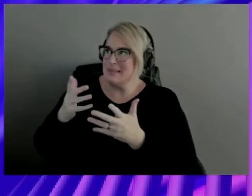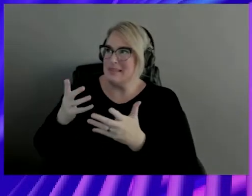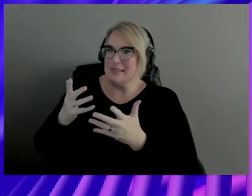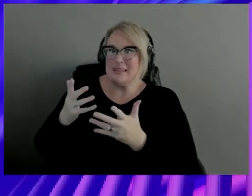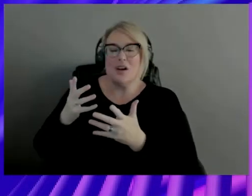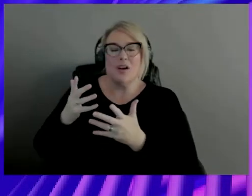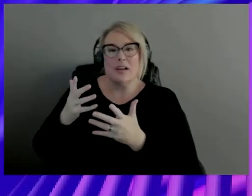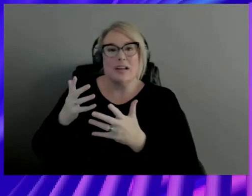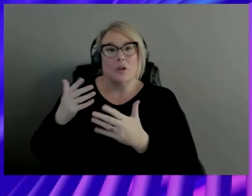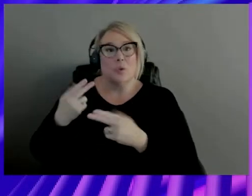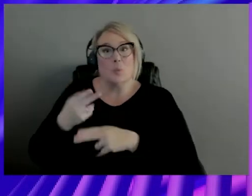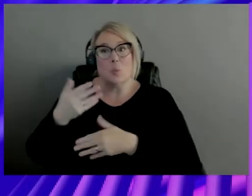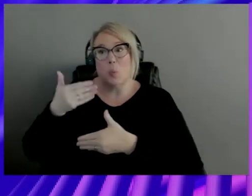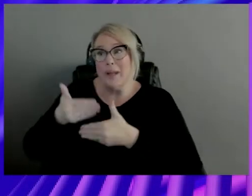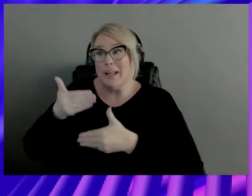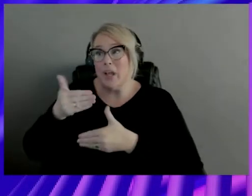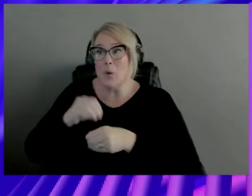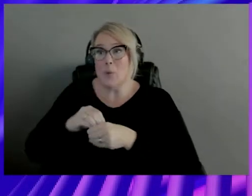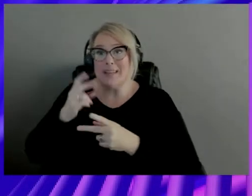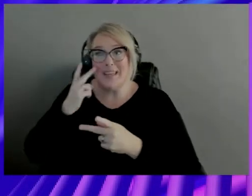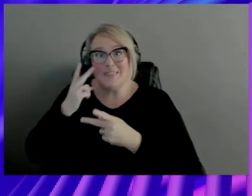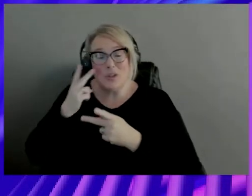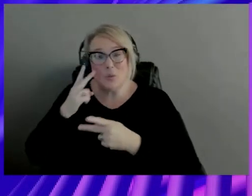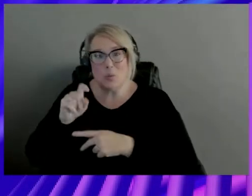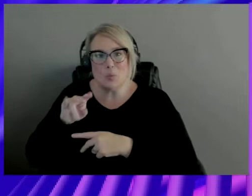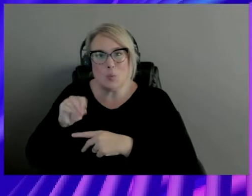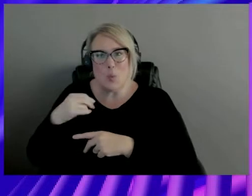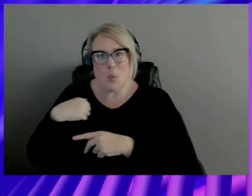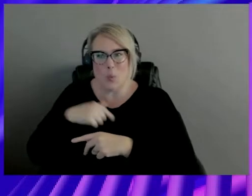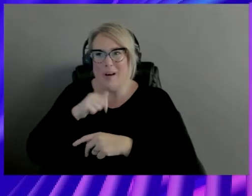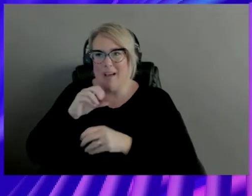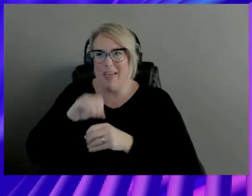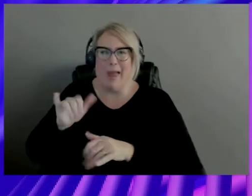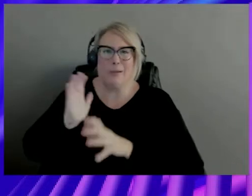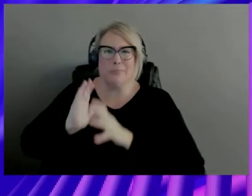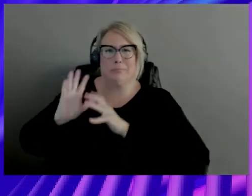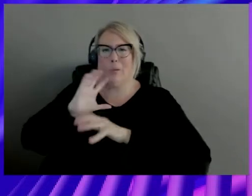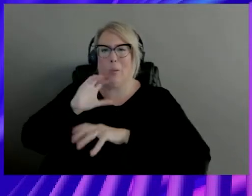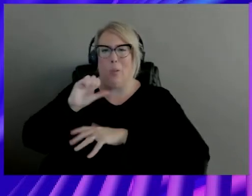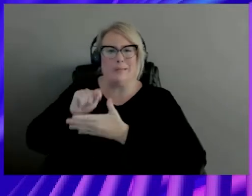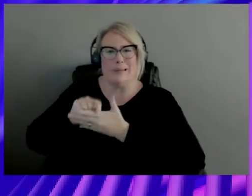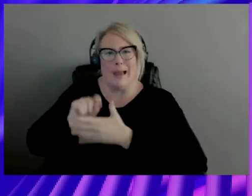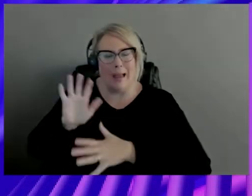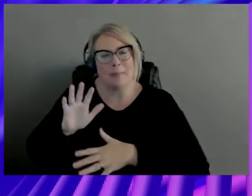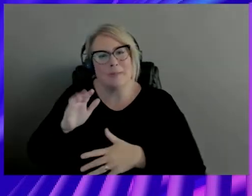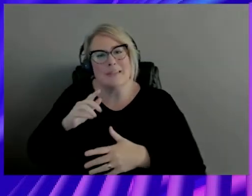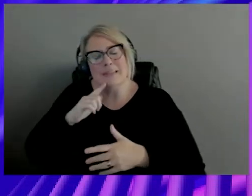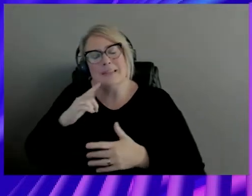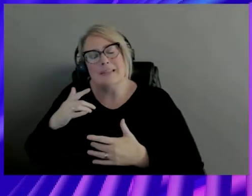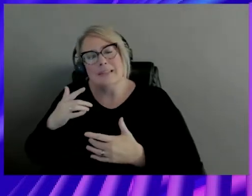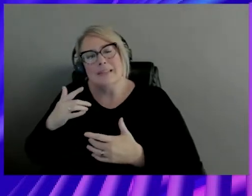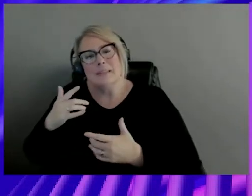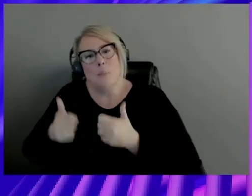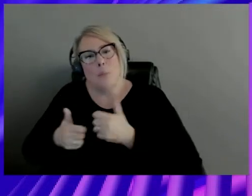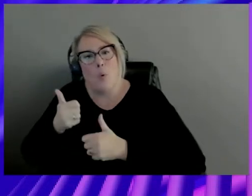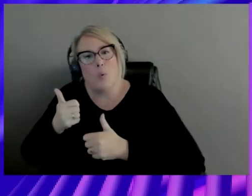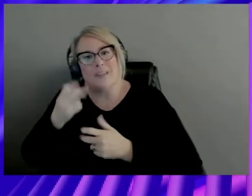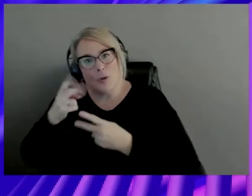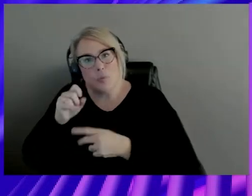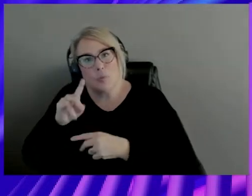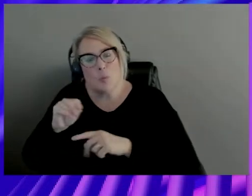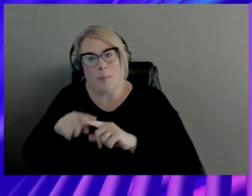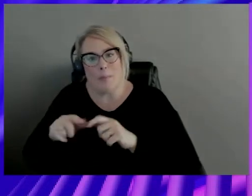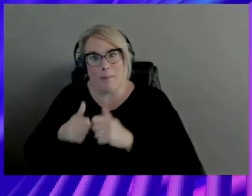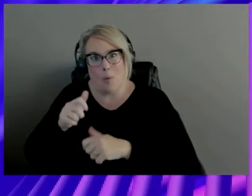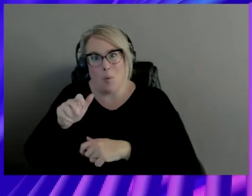using Windows and Visual Studio is, we're not in those days anymore. Like, it's still largely Visual Studio, but every team's got their AM using Visual Studio